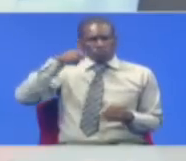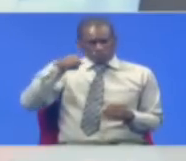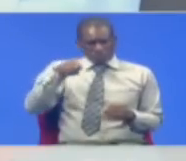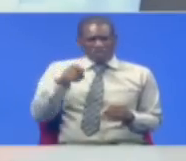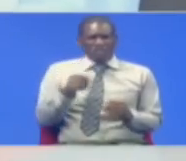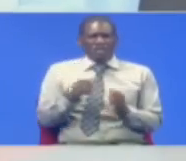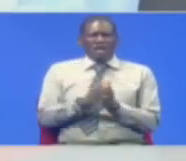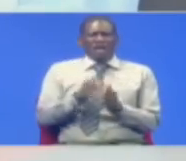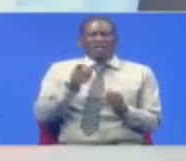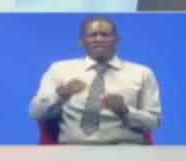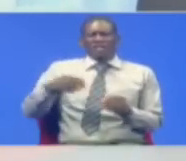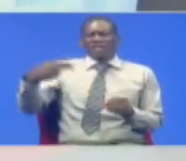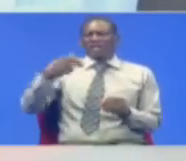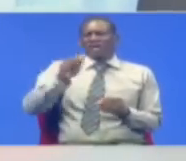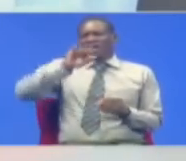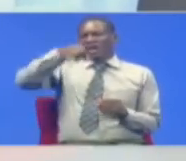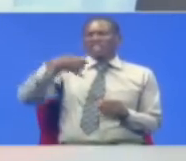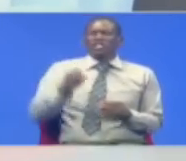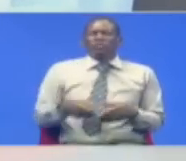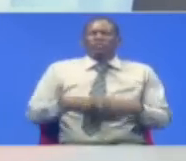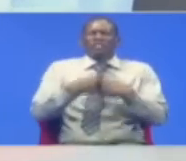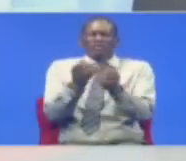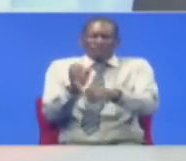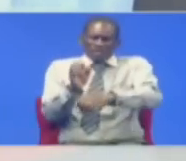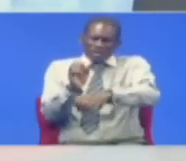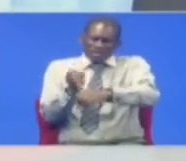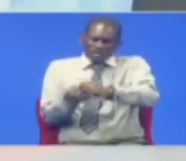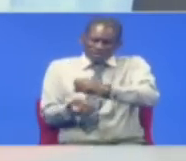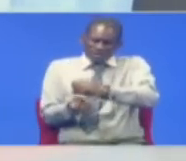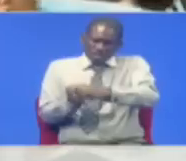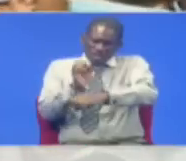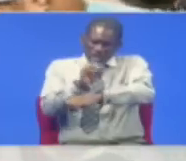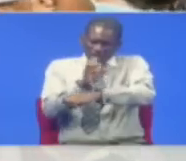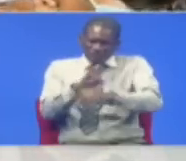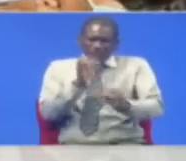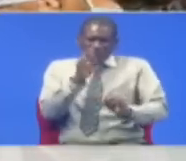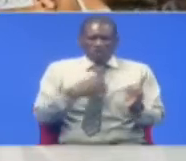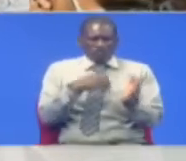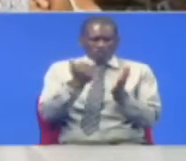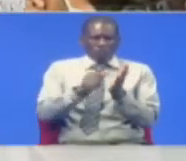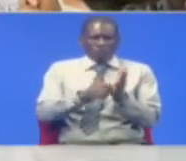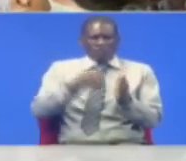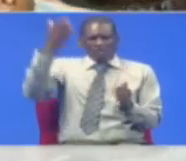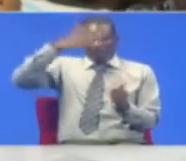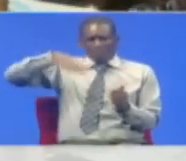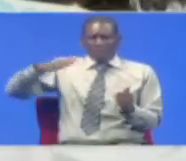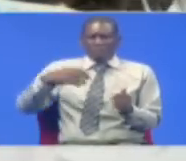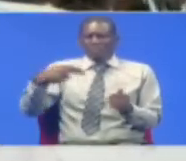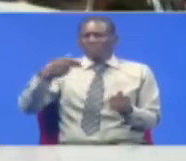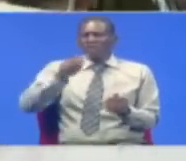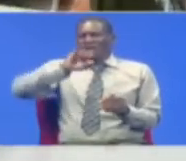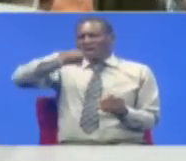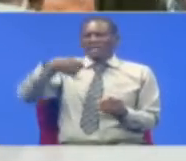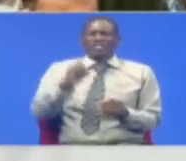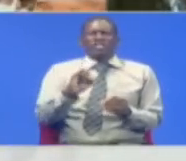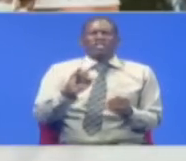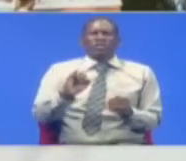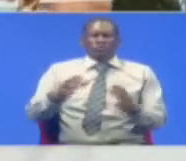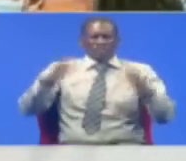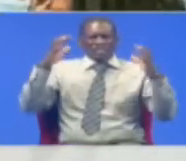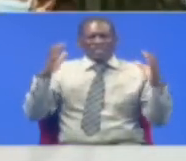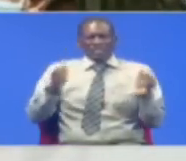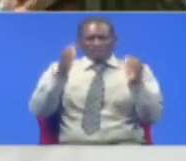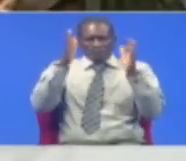one actually giving direction whenever there are issues in the House. Yusuf Haji was a great man, not only because he was a supporter